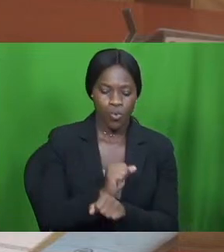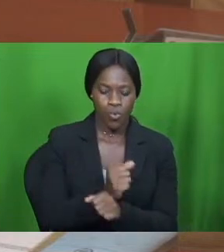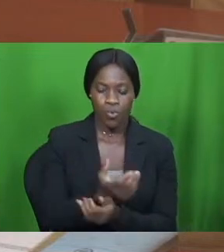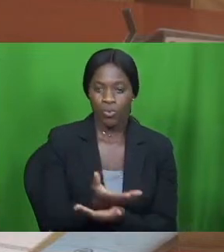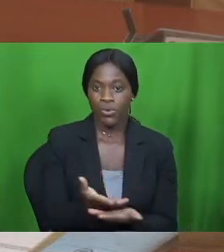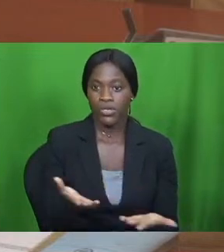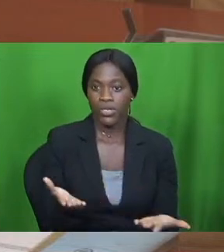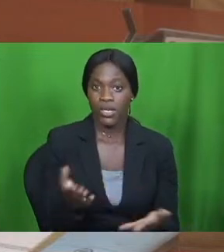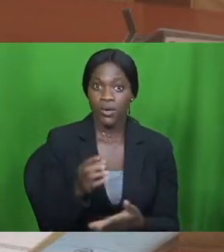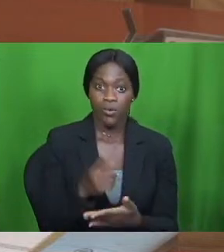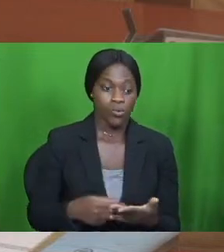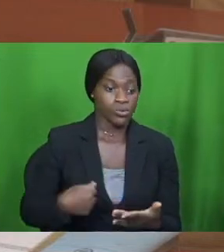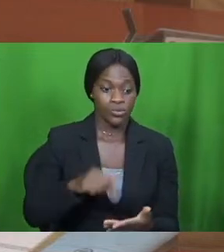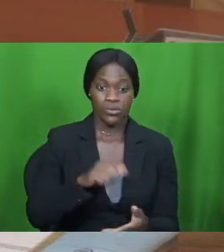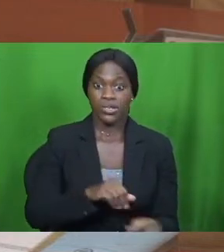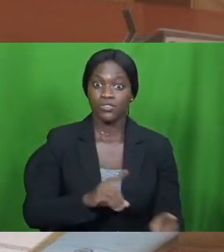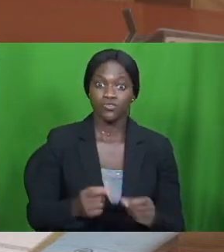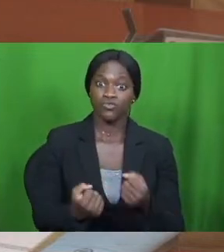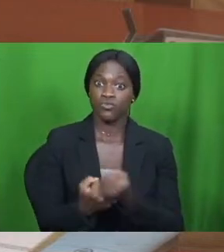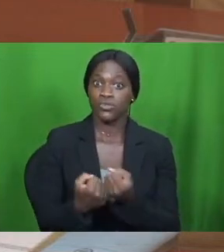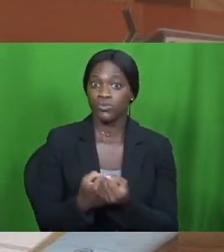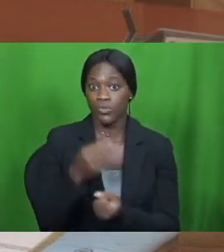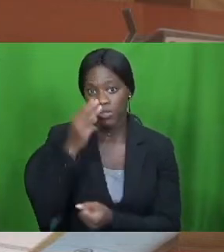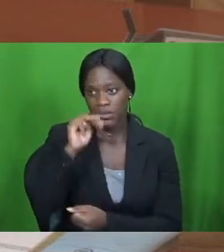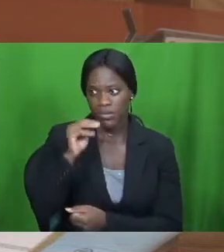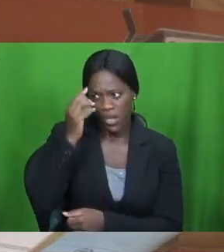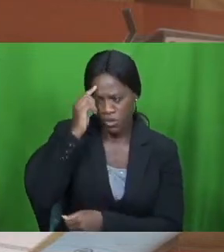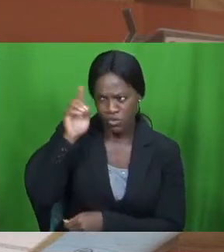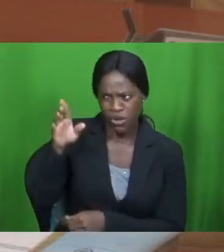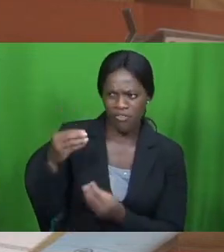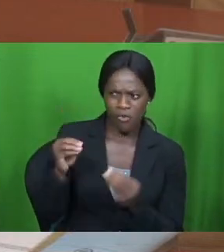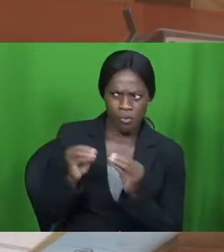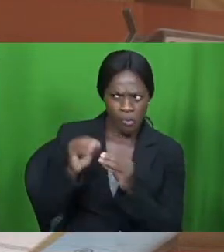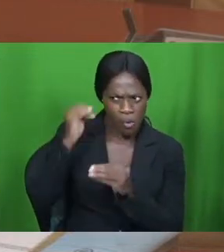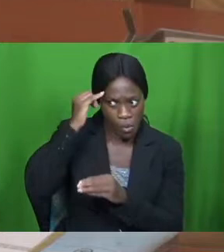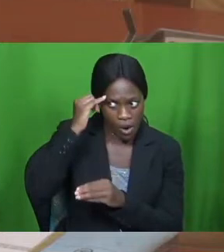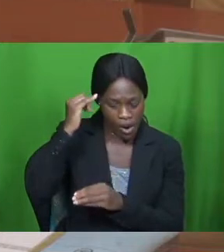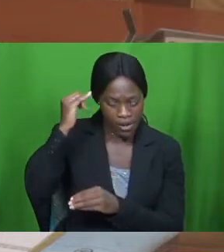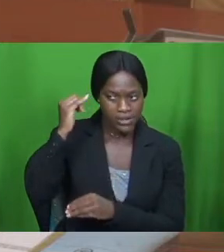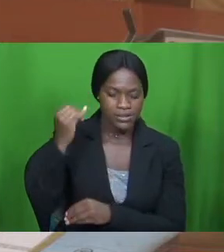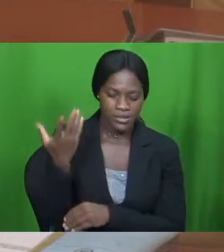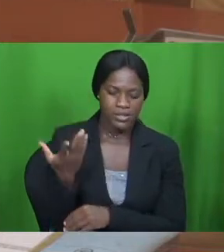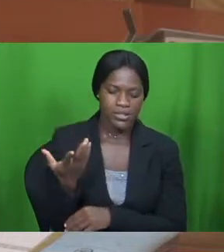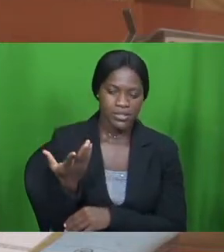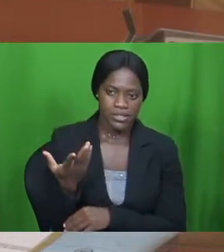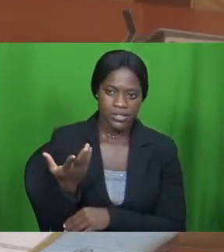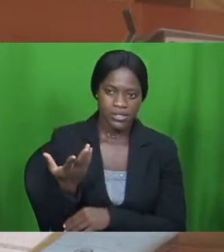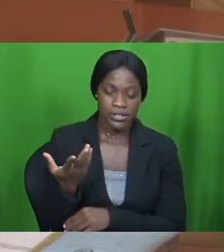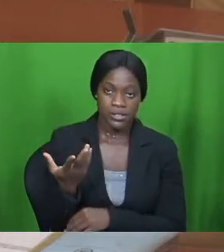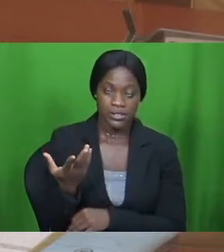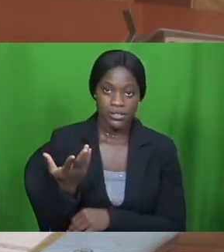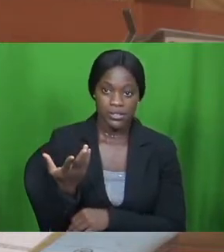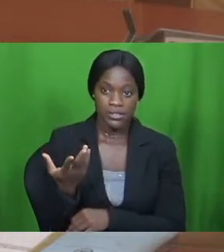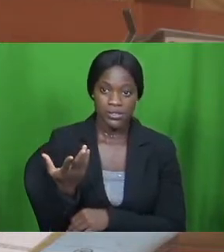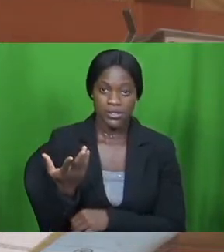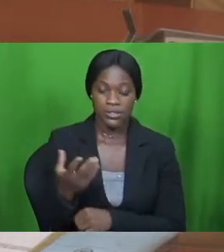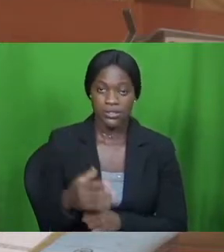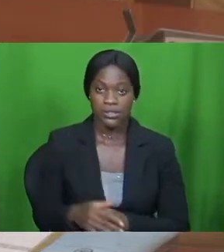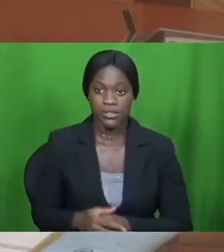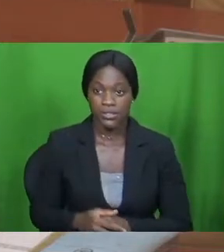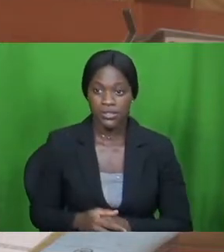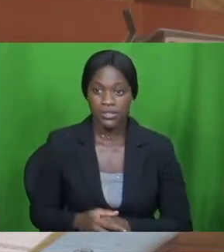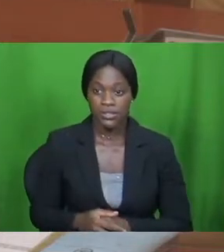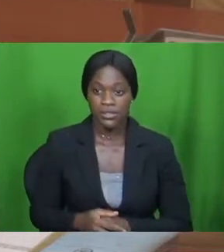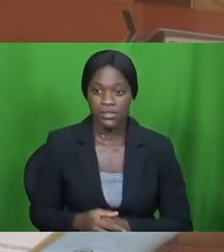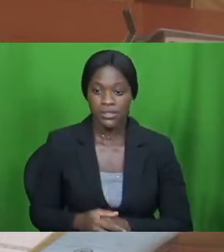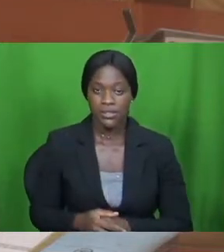and Speaker, I know you are full of ideas when it comes to things like this. And so I wouldn't take the wind out of your sail, because you are also